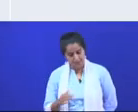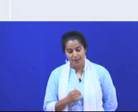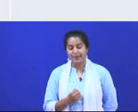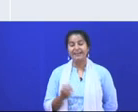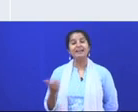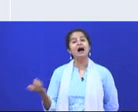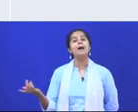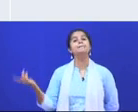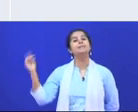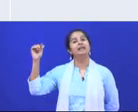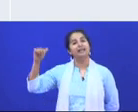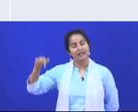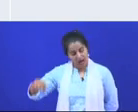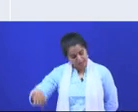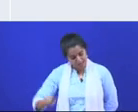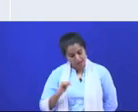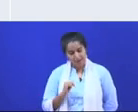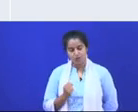shikshikayam, petika,